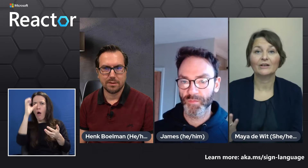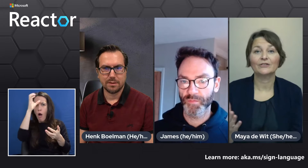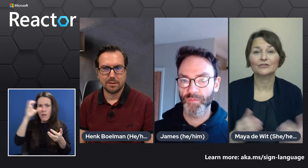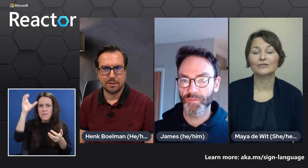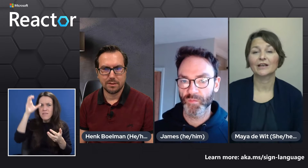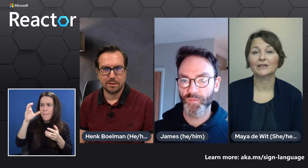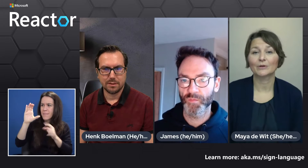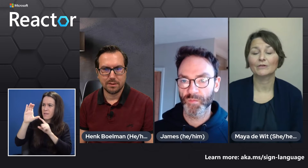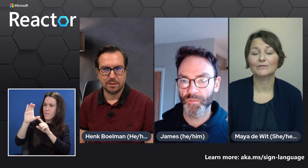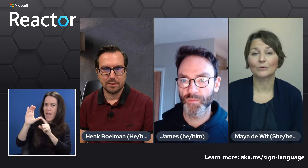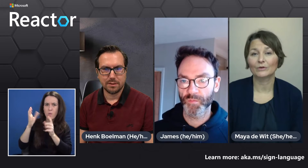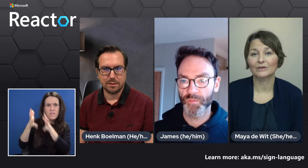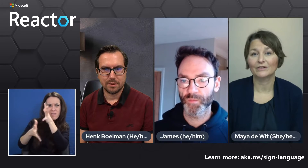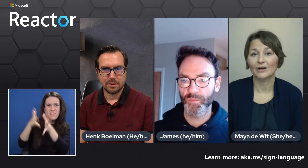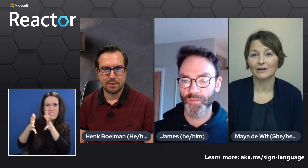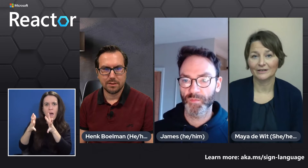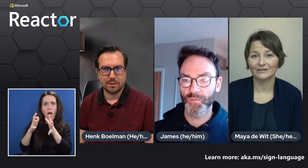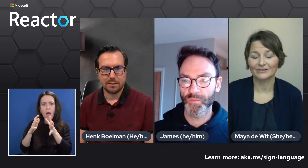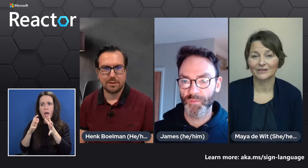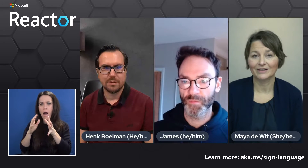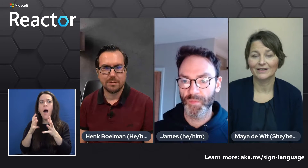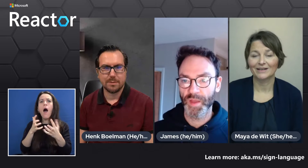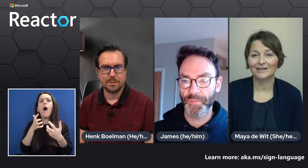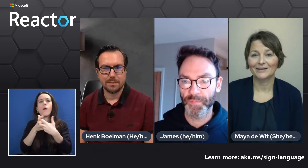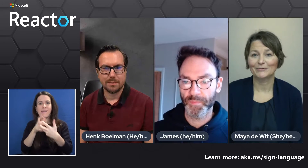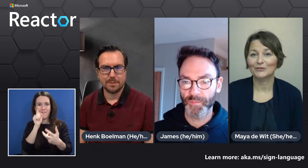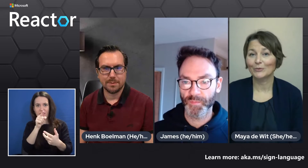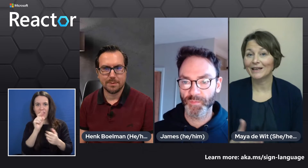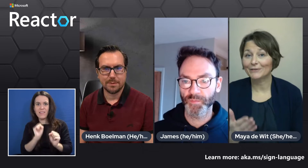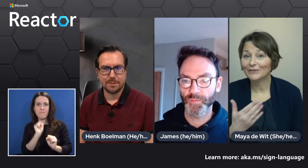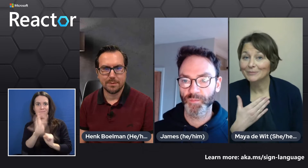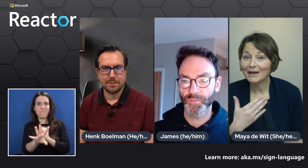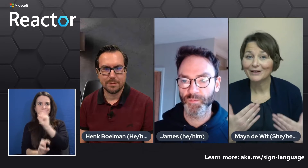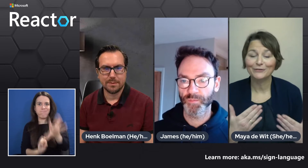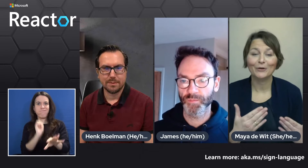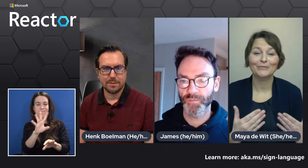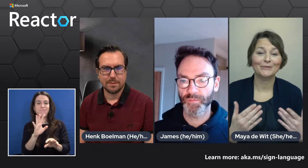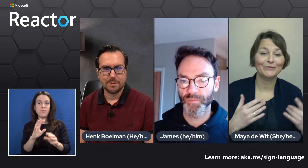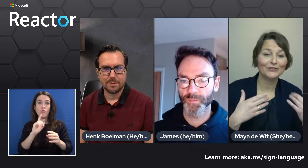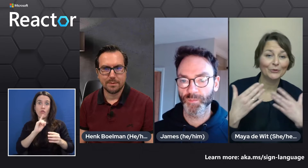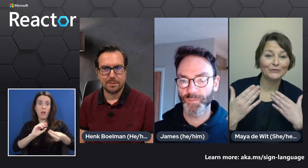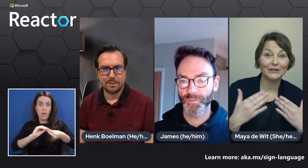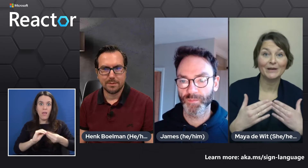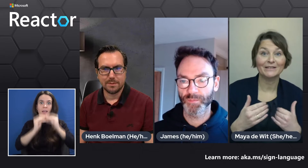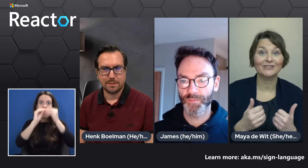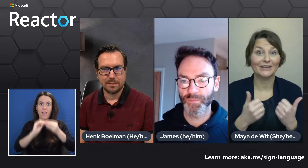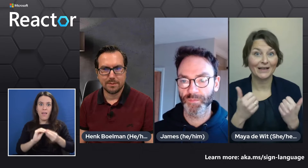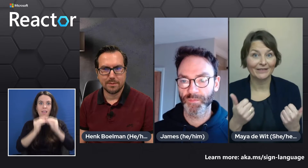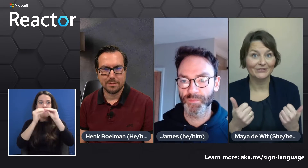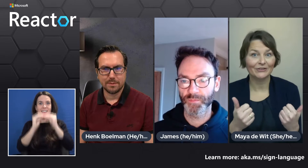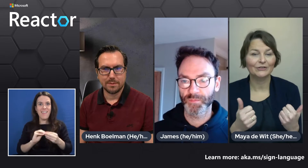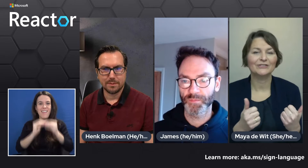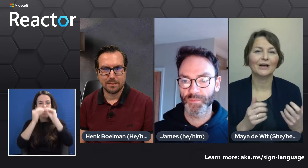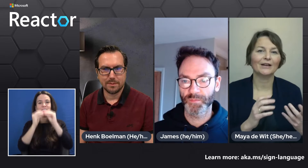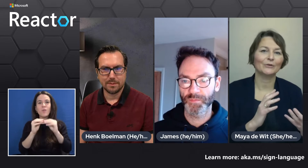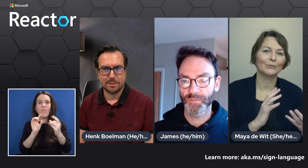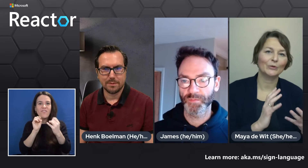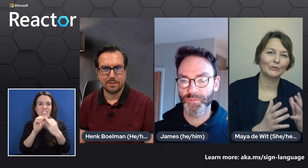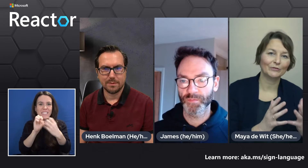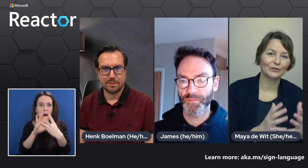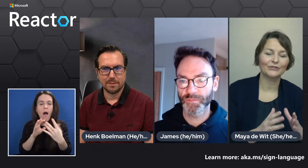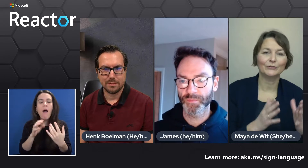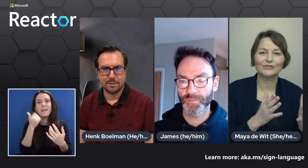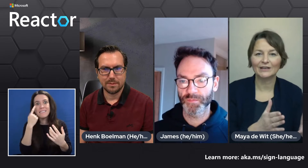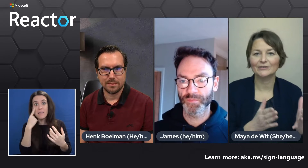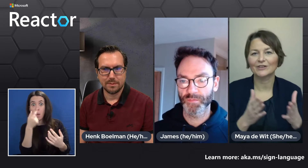are understandable for the audience. So we get feedback from them, visual feedback. They say, yeah, that's a good sign, or we